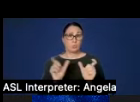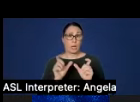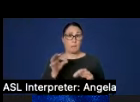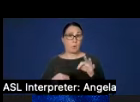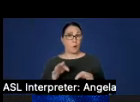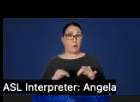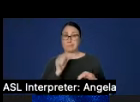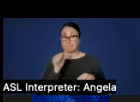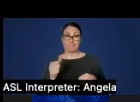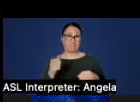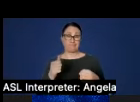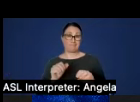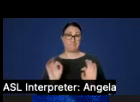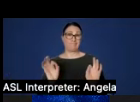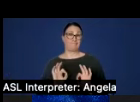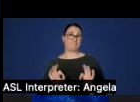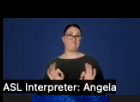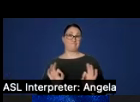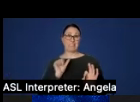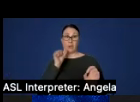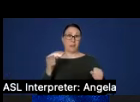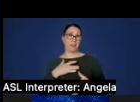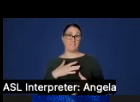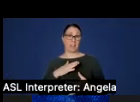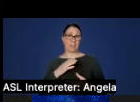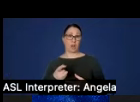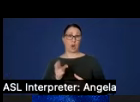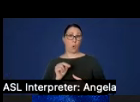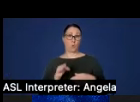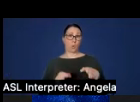fear in regards to their own court system.